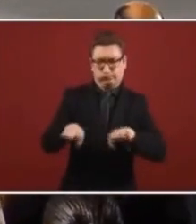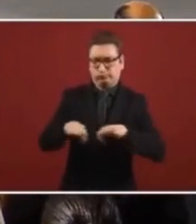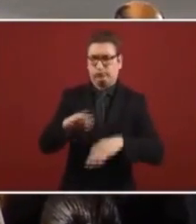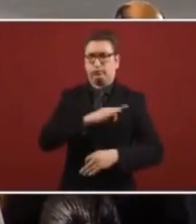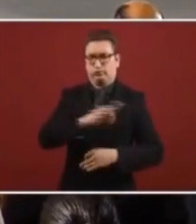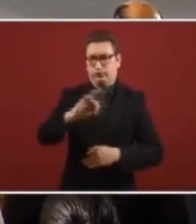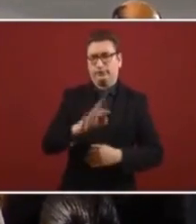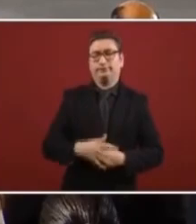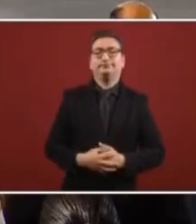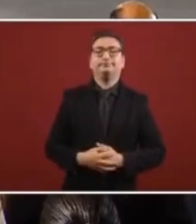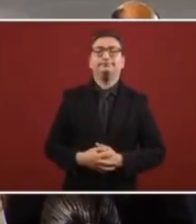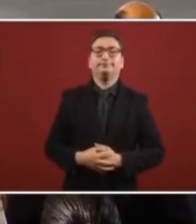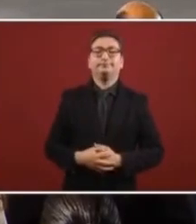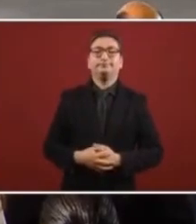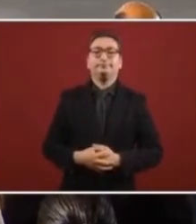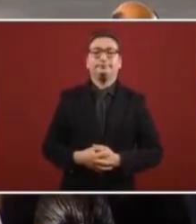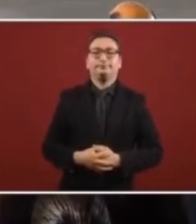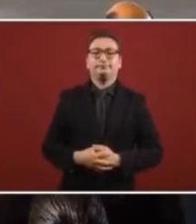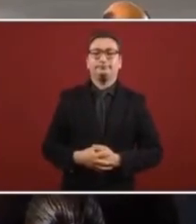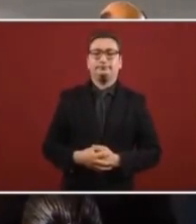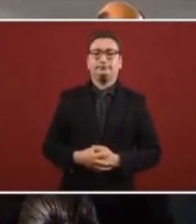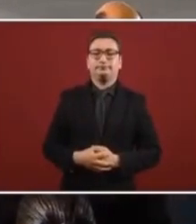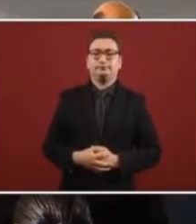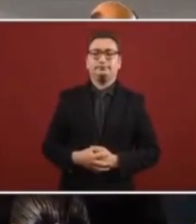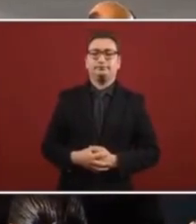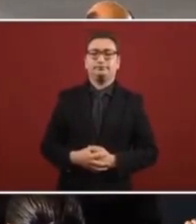Les pongo